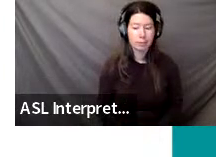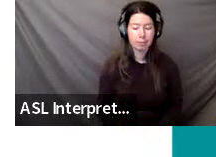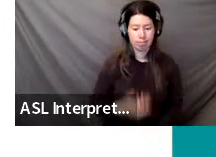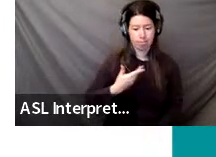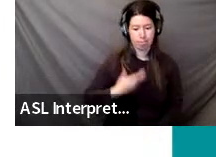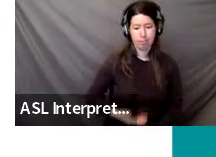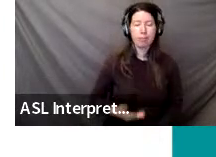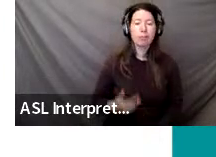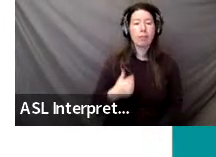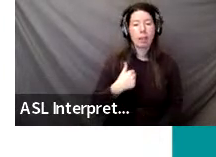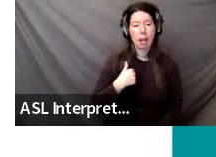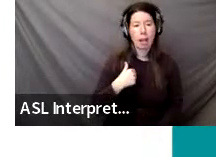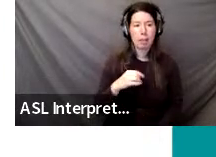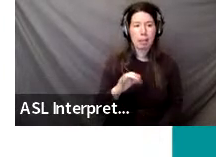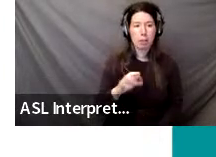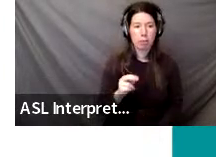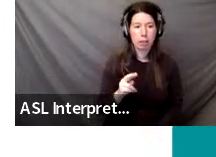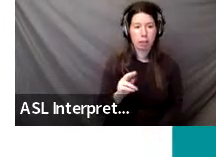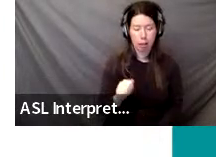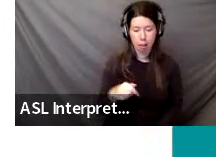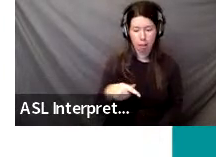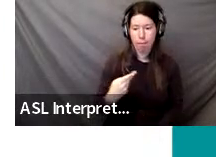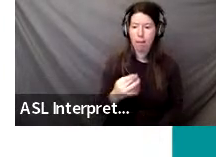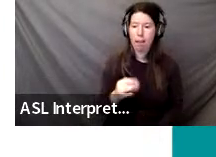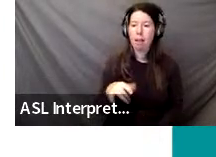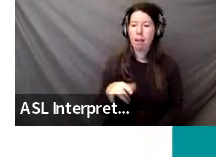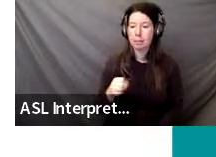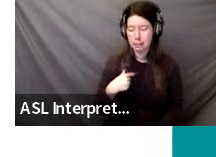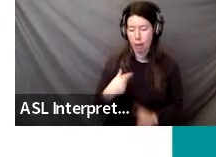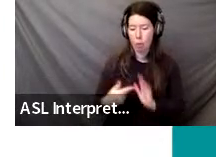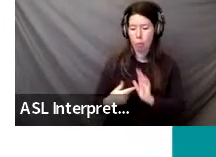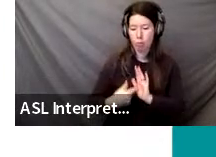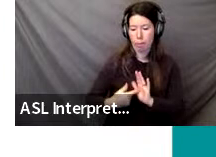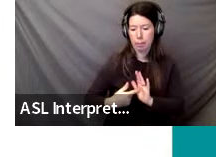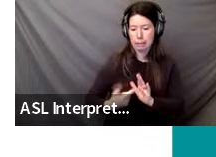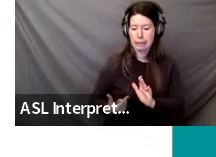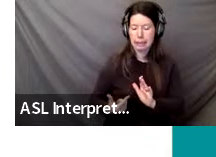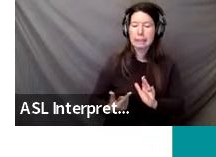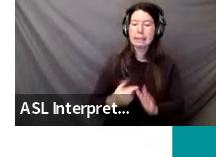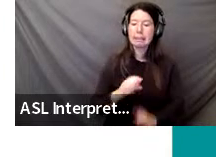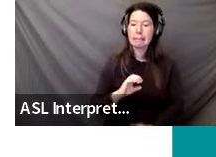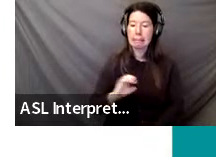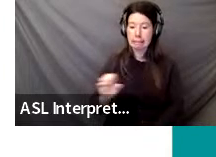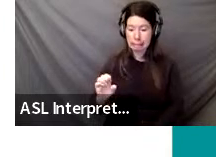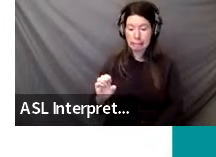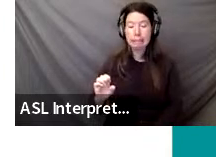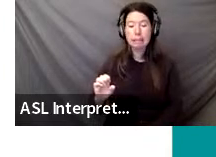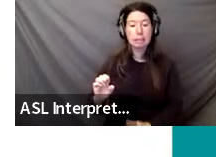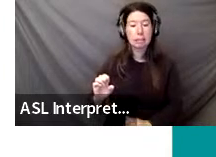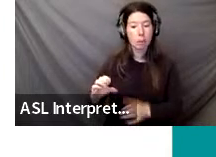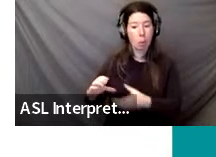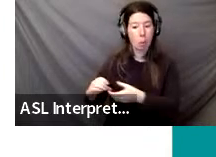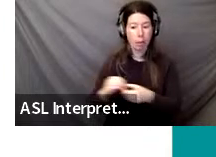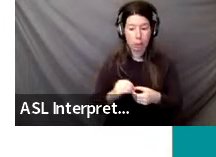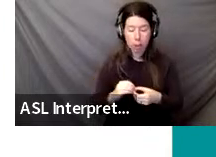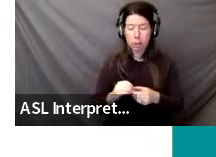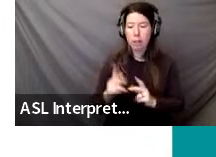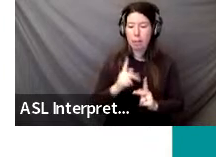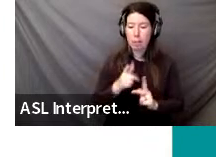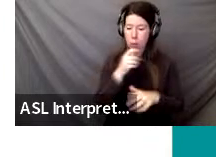Irina Phillips. I represent East European Coalition, so refugees and immigrants who came from Eastern